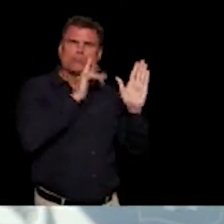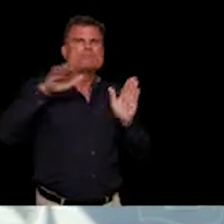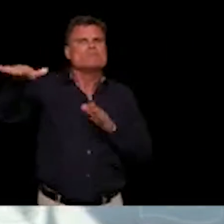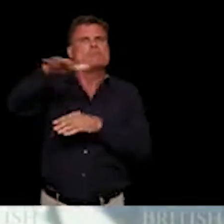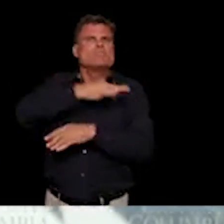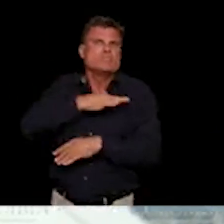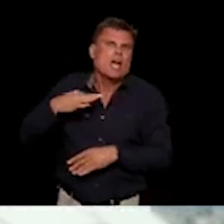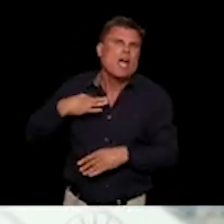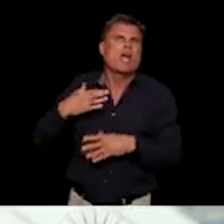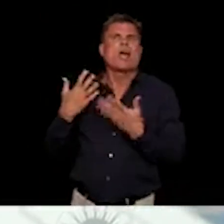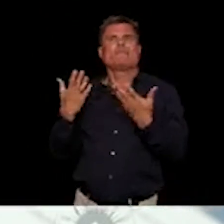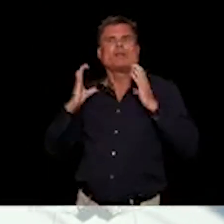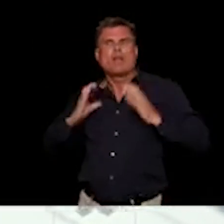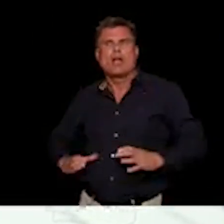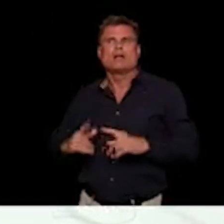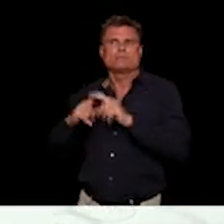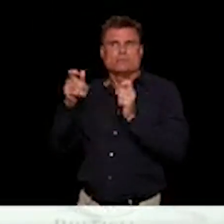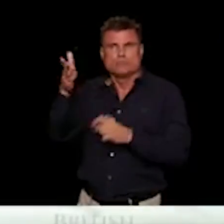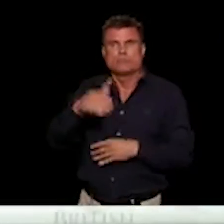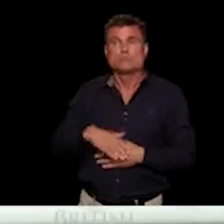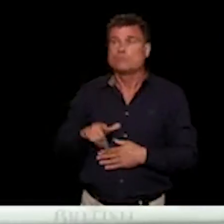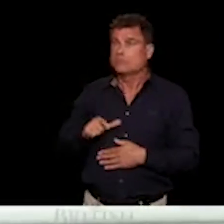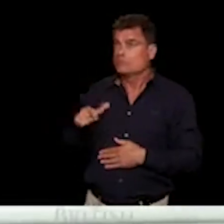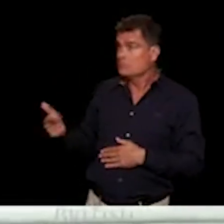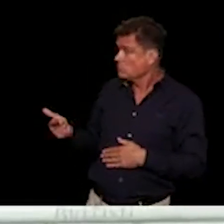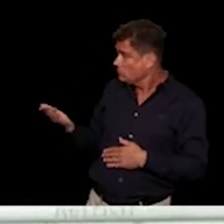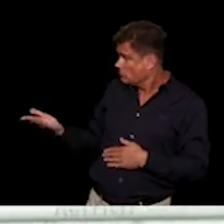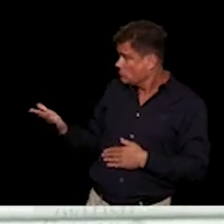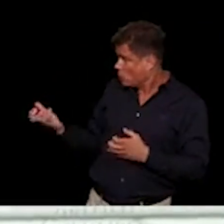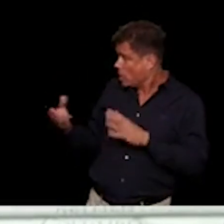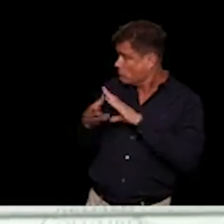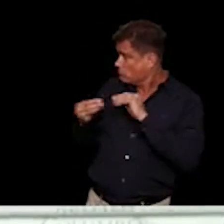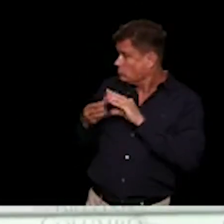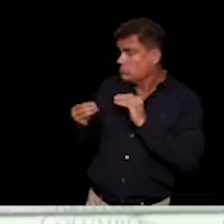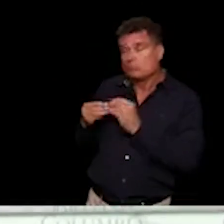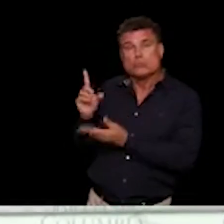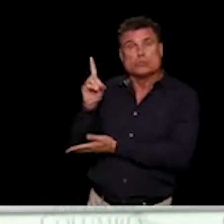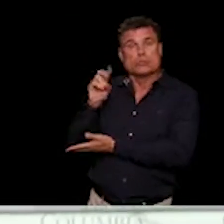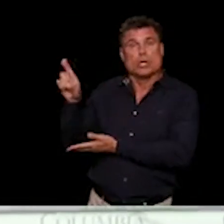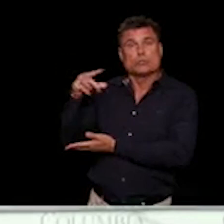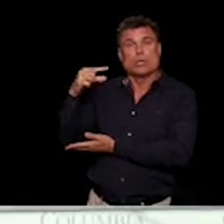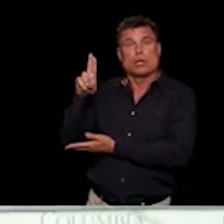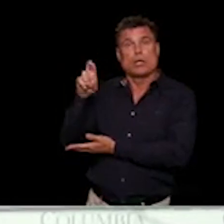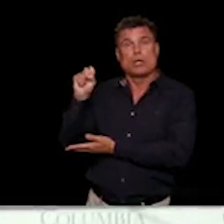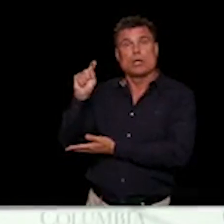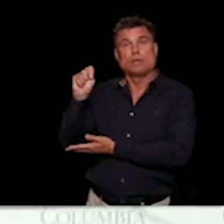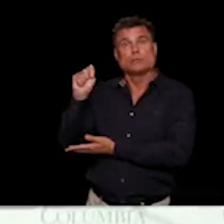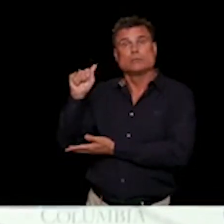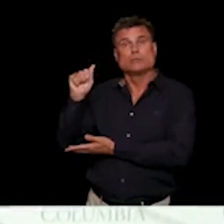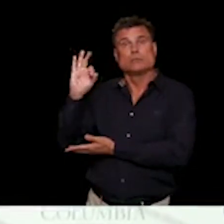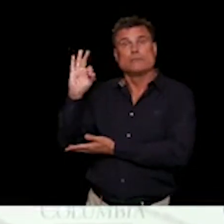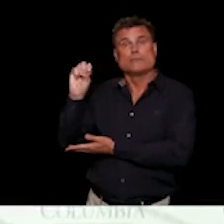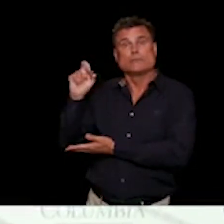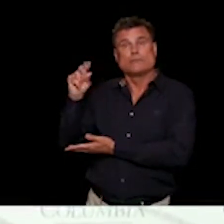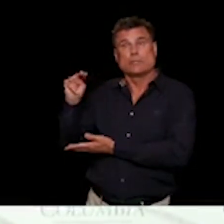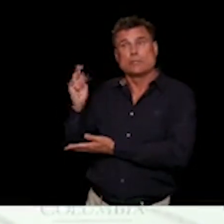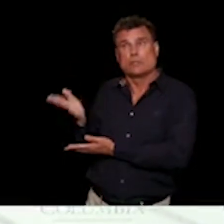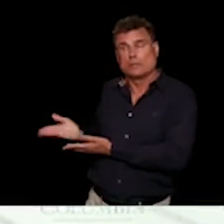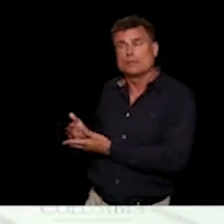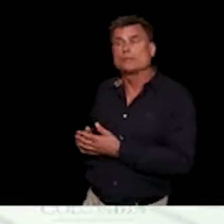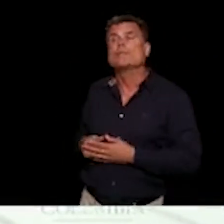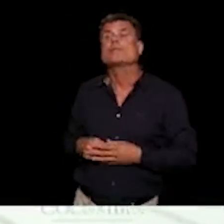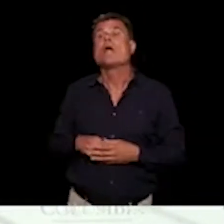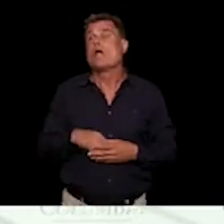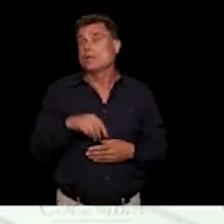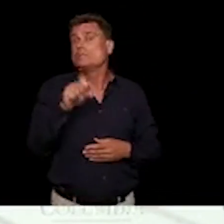Hi. So yes, with respect to helping people comply with the guidance that we have given, I think one of the things that we need